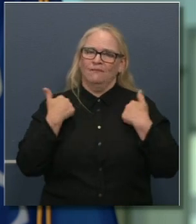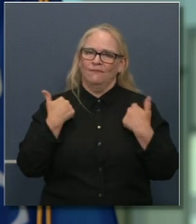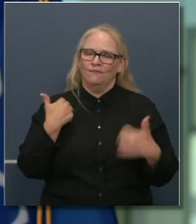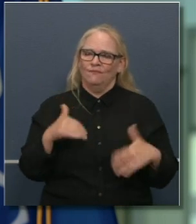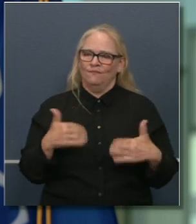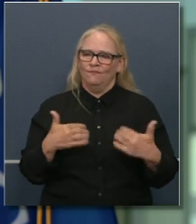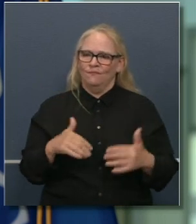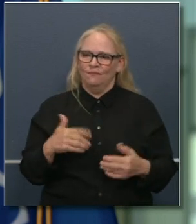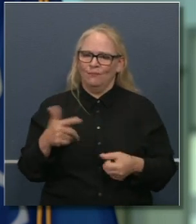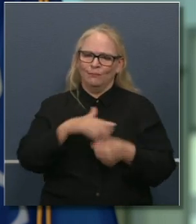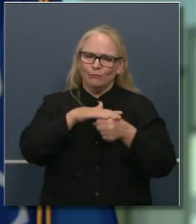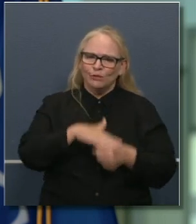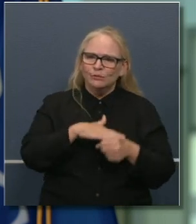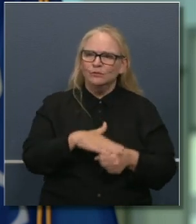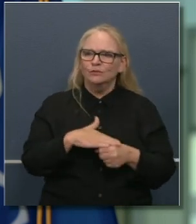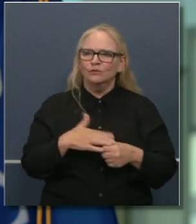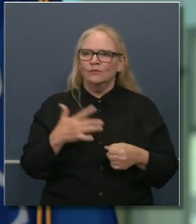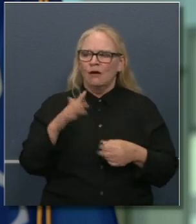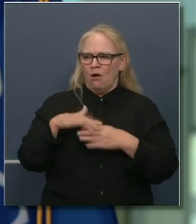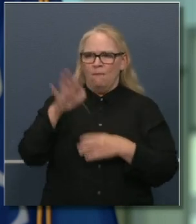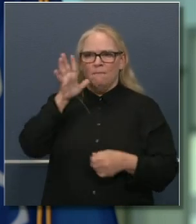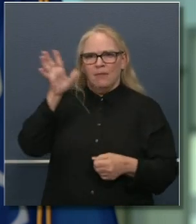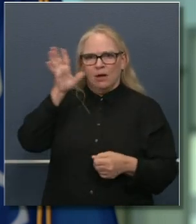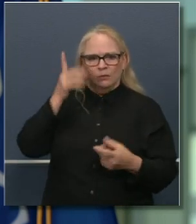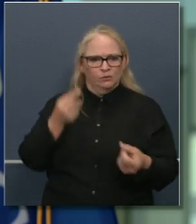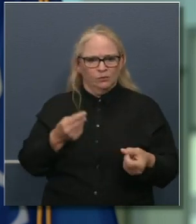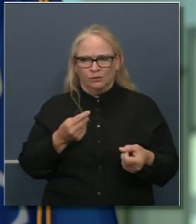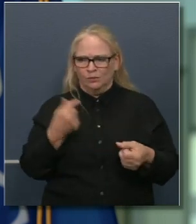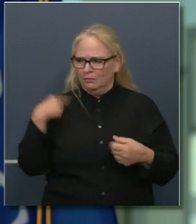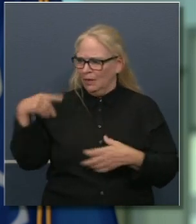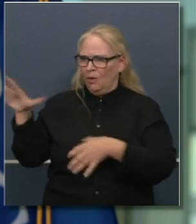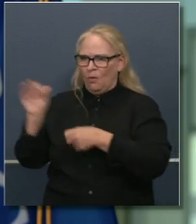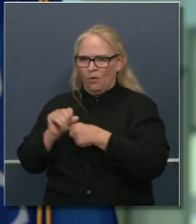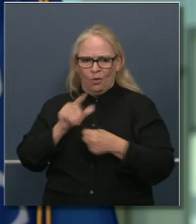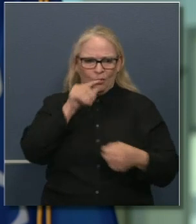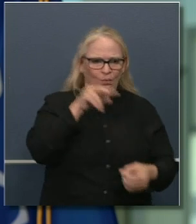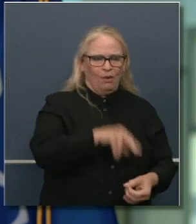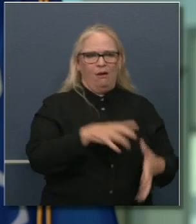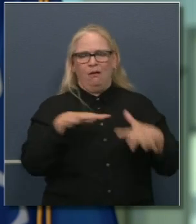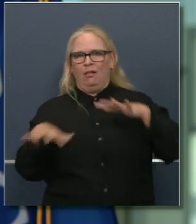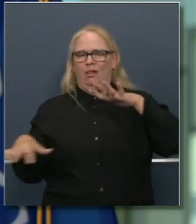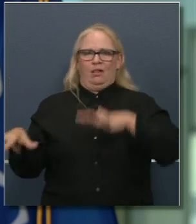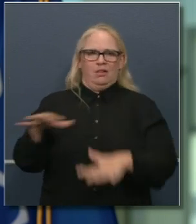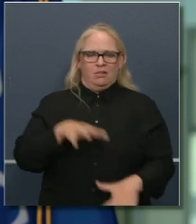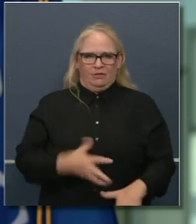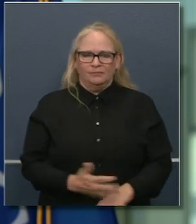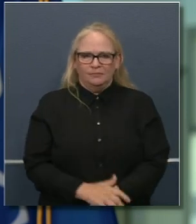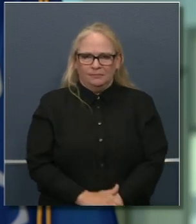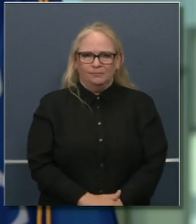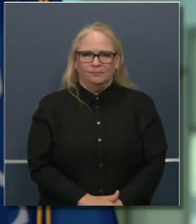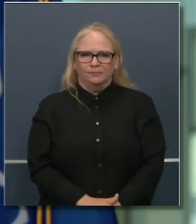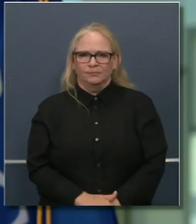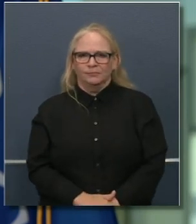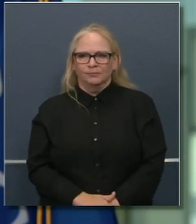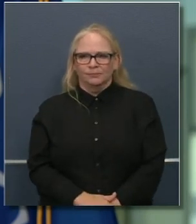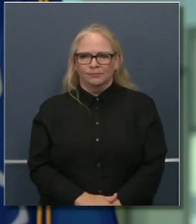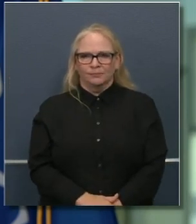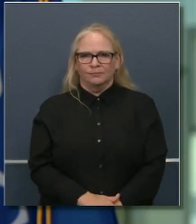our parents is very, very intense indeed. Hannah Wiley, SAC-B.